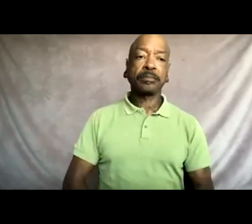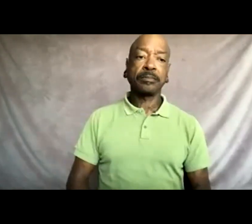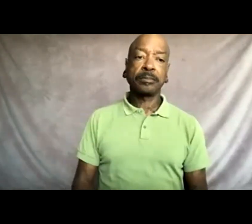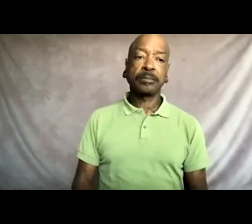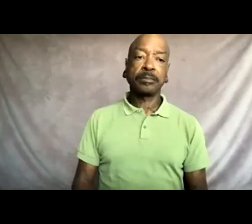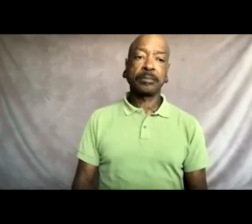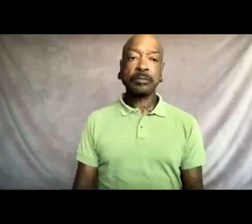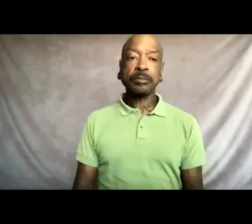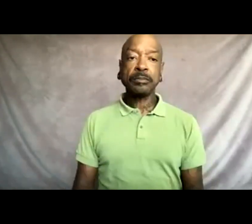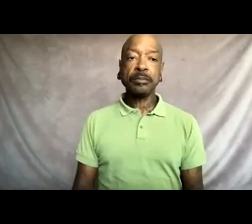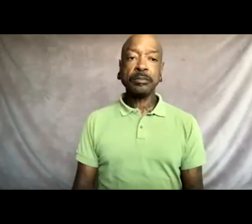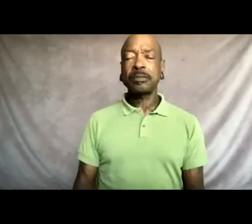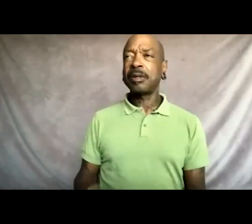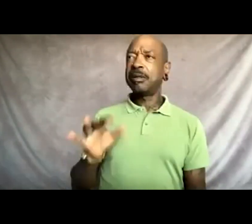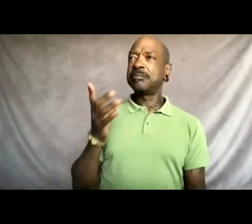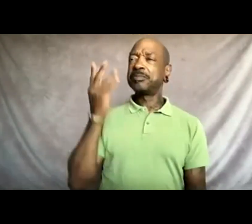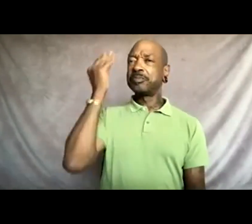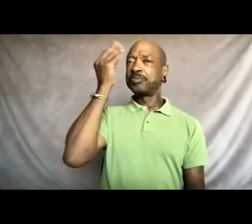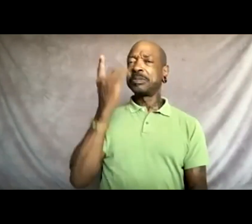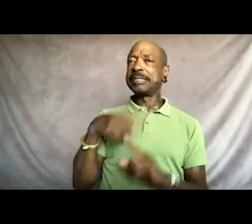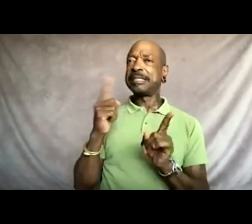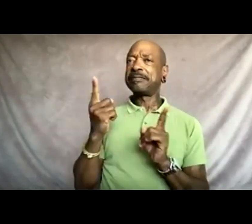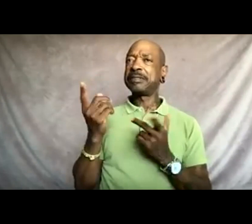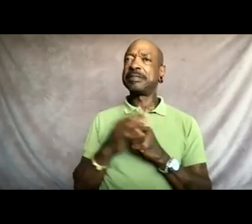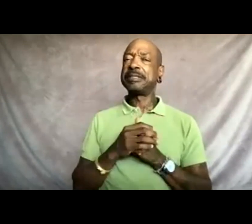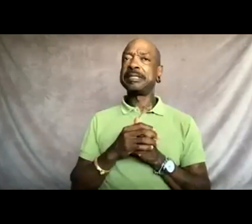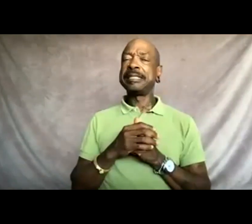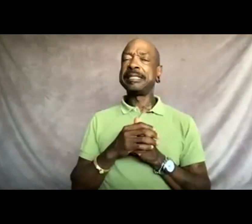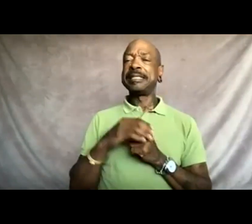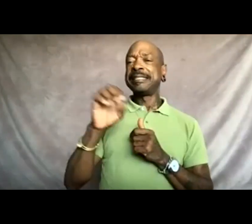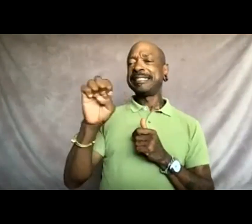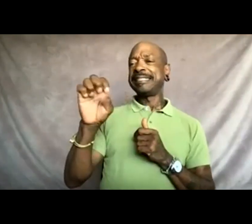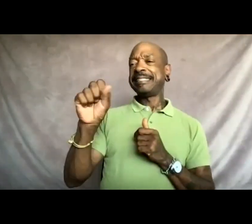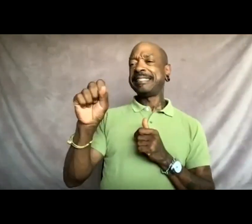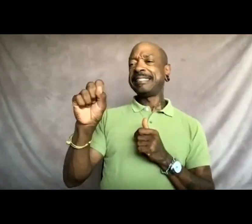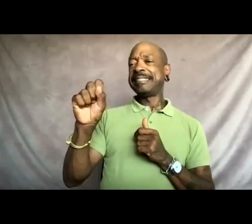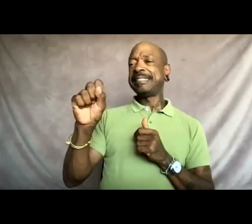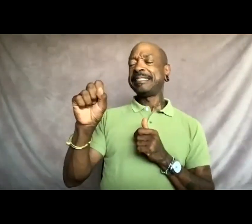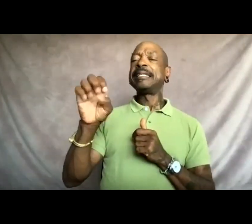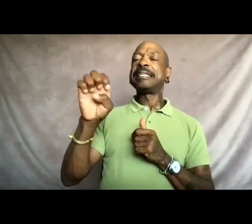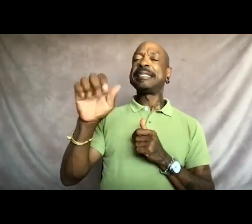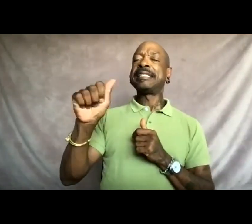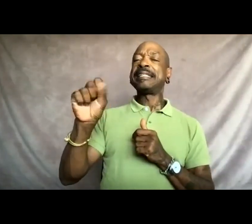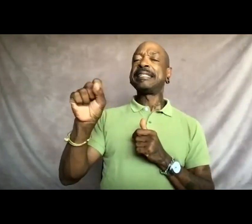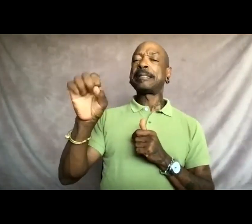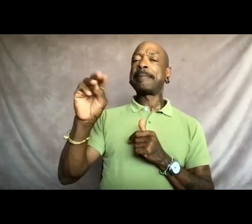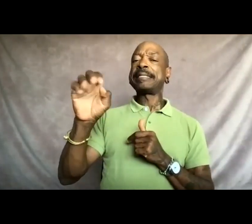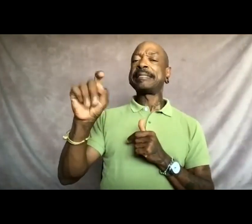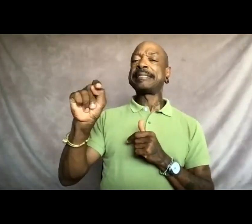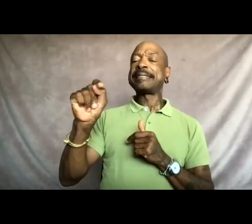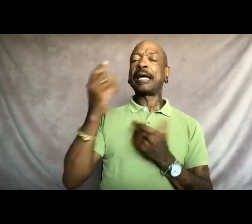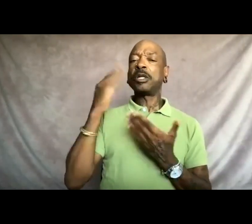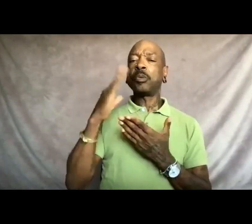Yeah, where's the difference there? You know, the thing with the easement, I don't know why this is, but in California, deed restrictions tend to be time